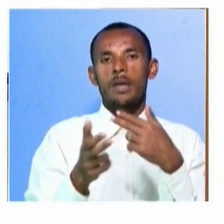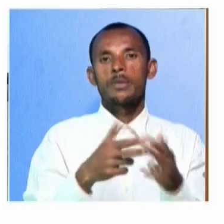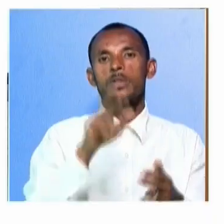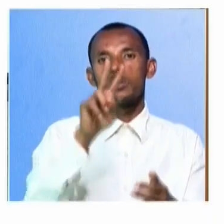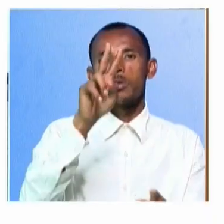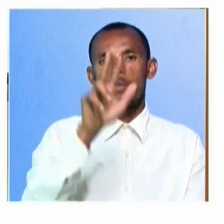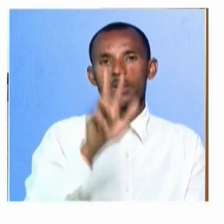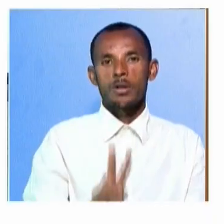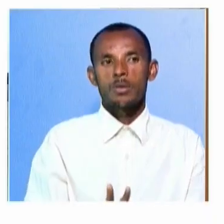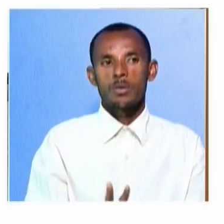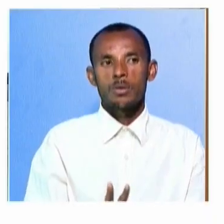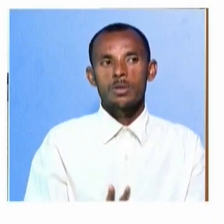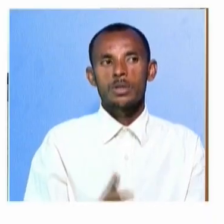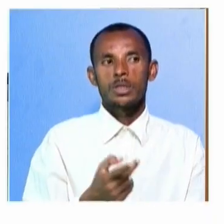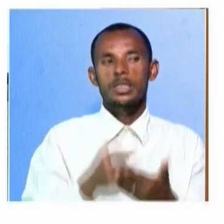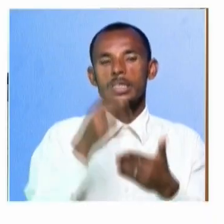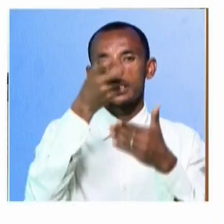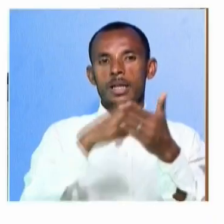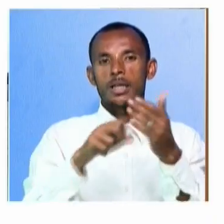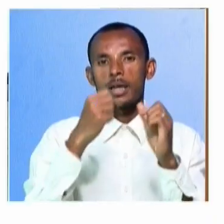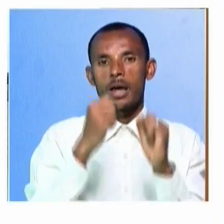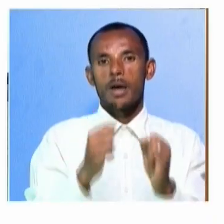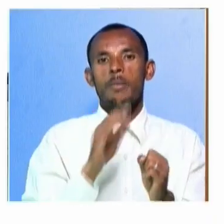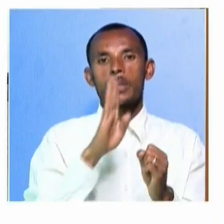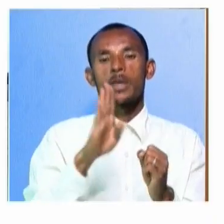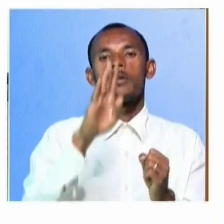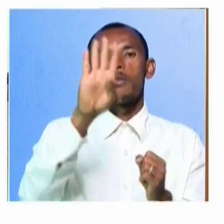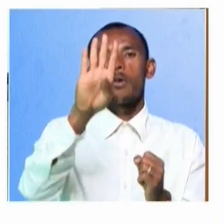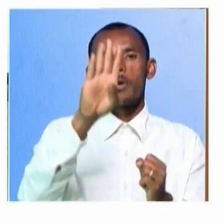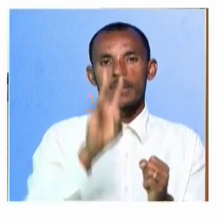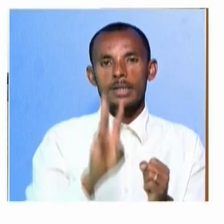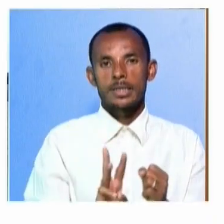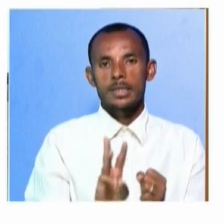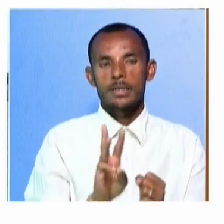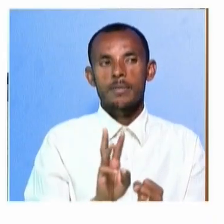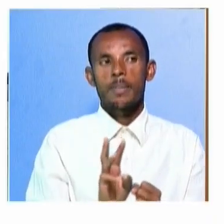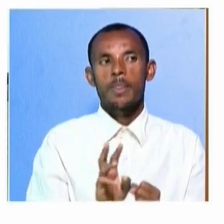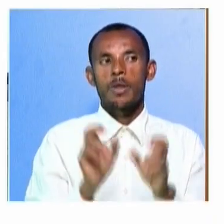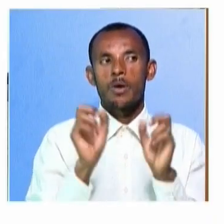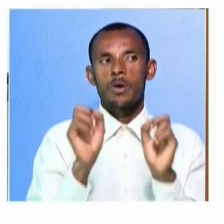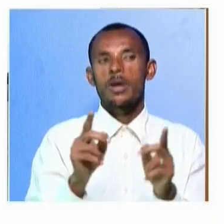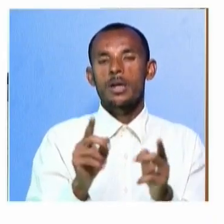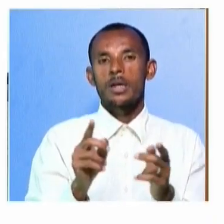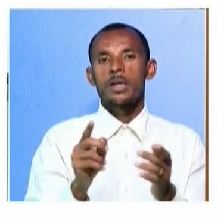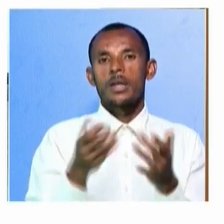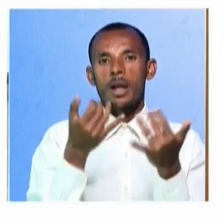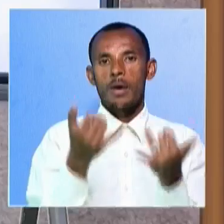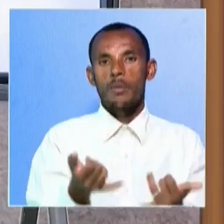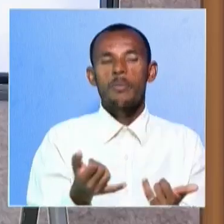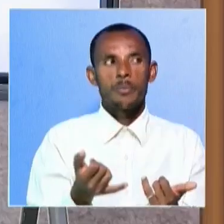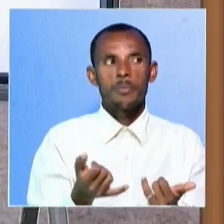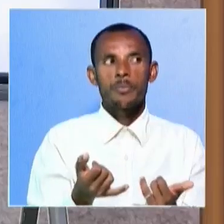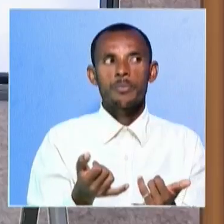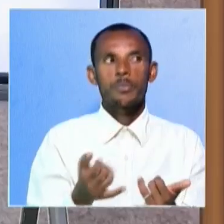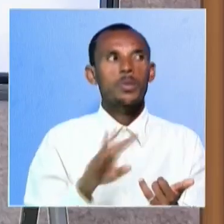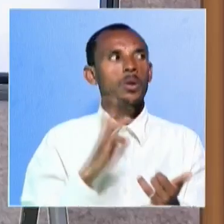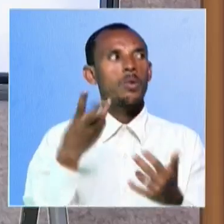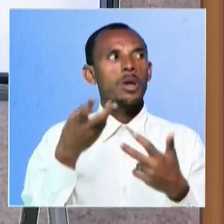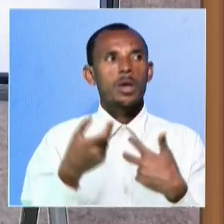2. This result becomes 4 over 6. Okay, now we